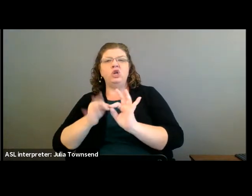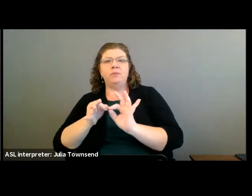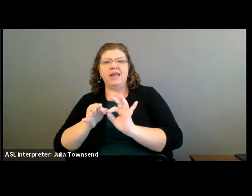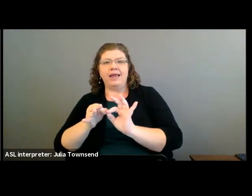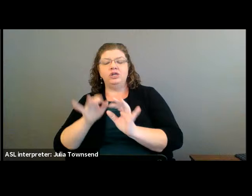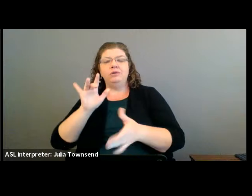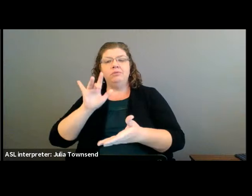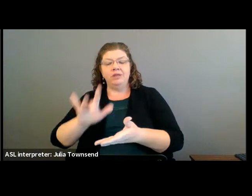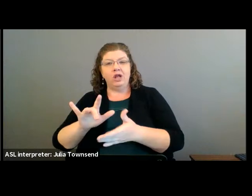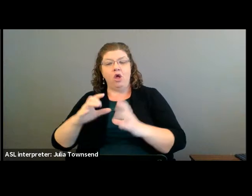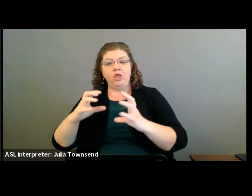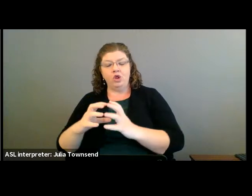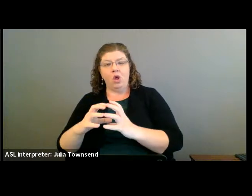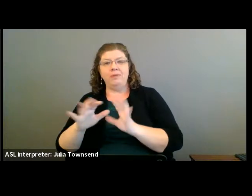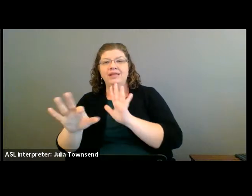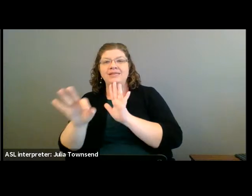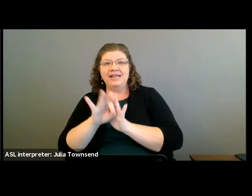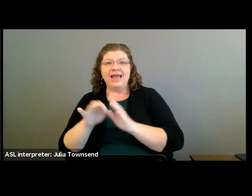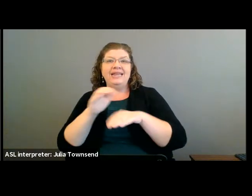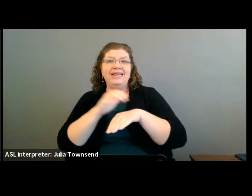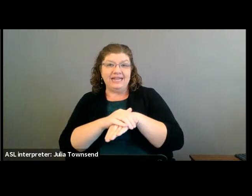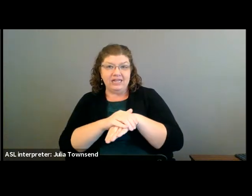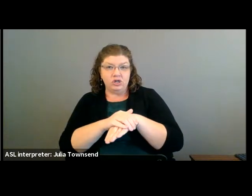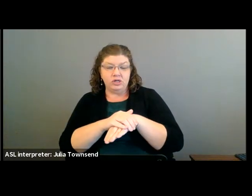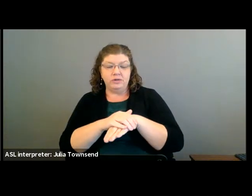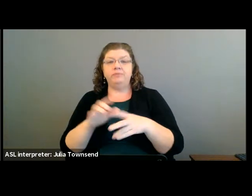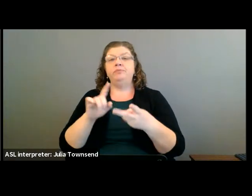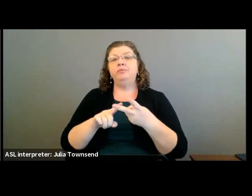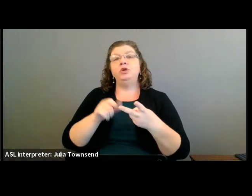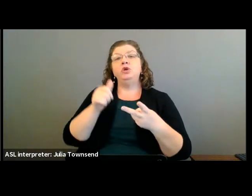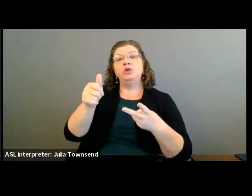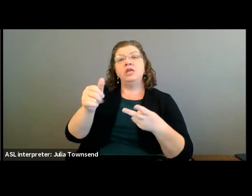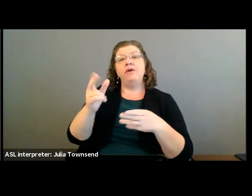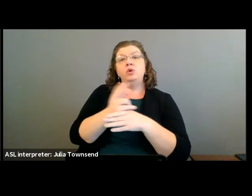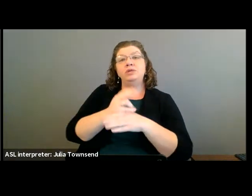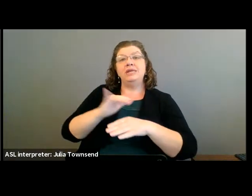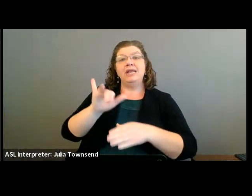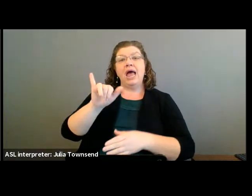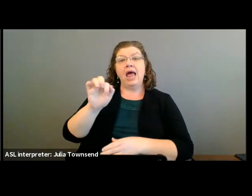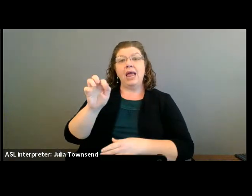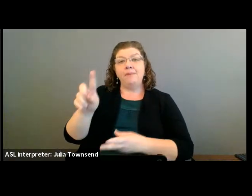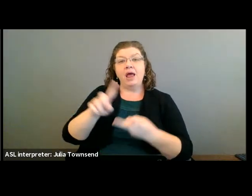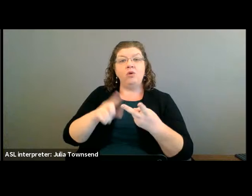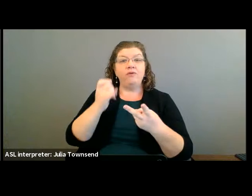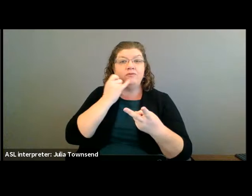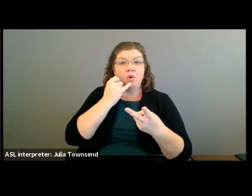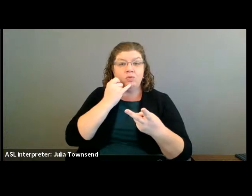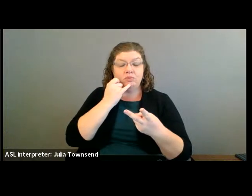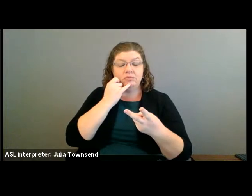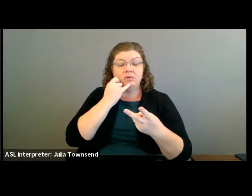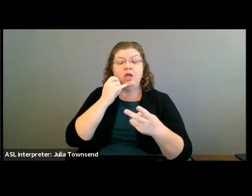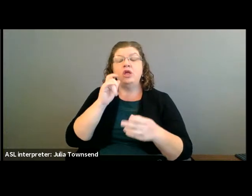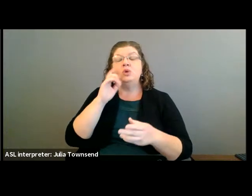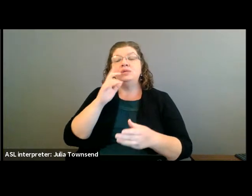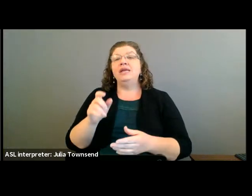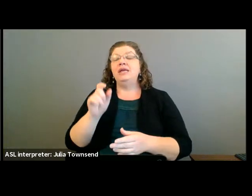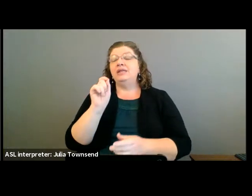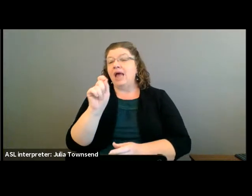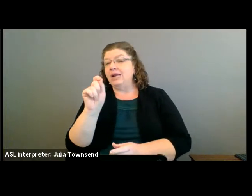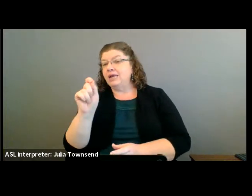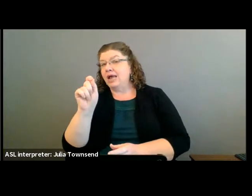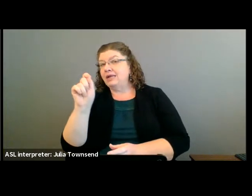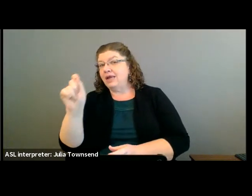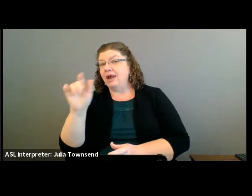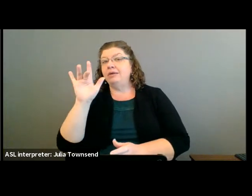click on the globe now and select English. If you are using an iPad or a phone, locate the three-dot menu and select